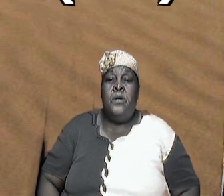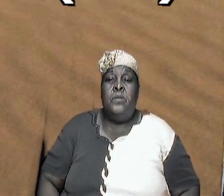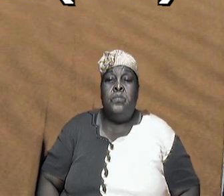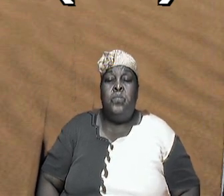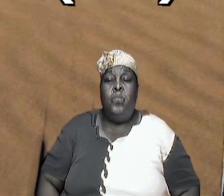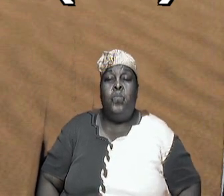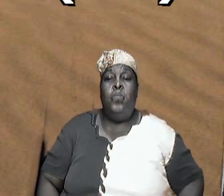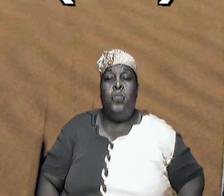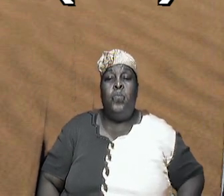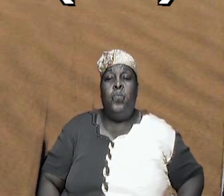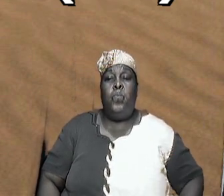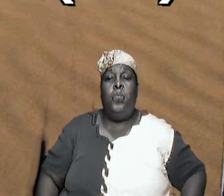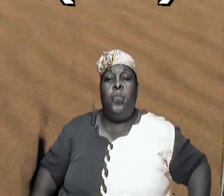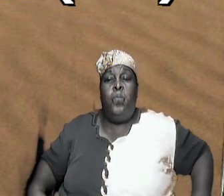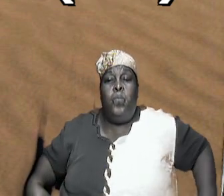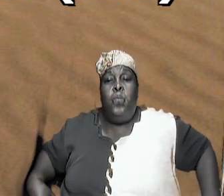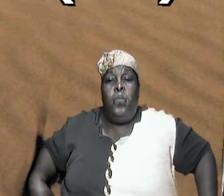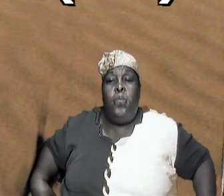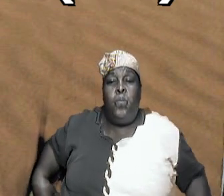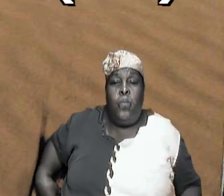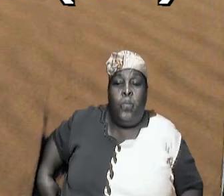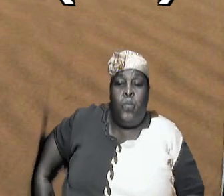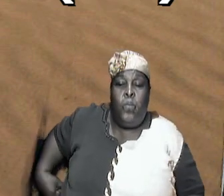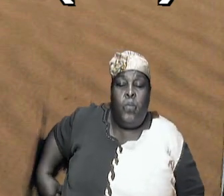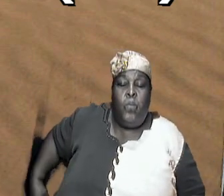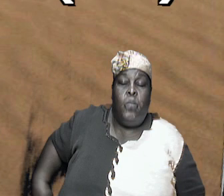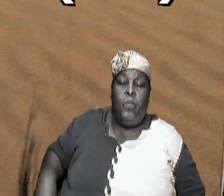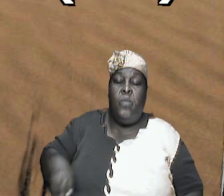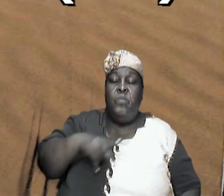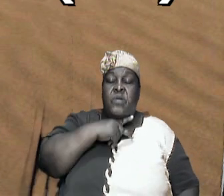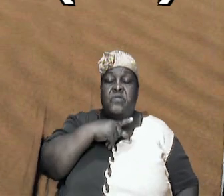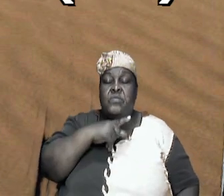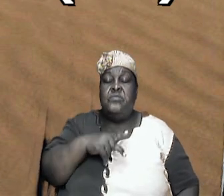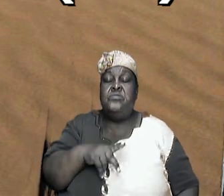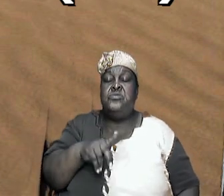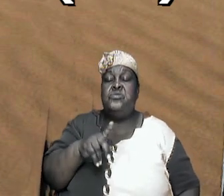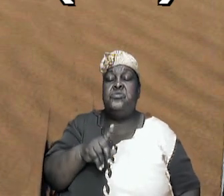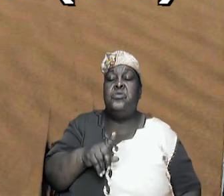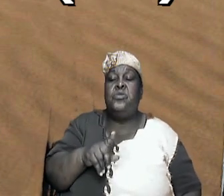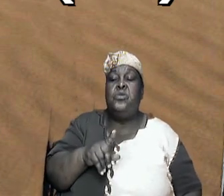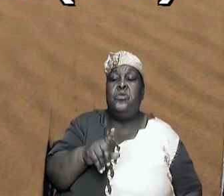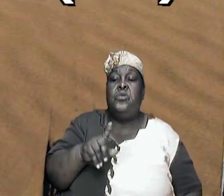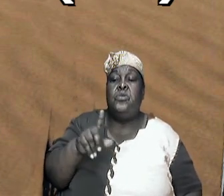And let us first look at, I think it's Proverbs 29, verse 18.